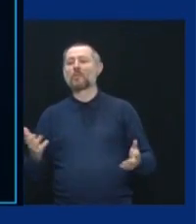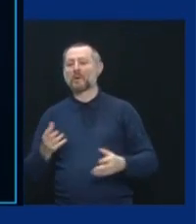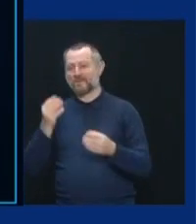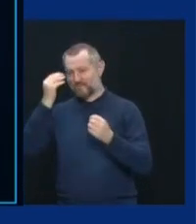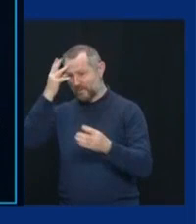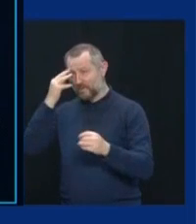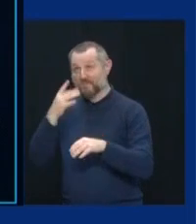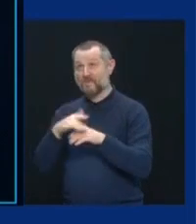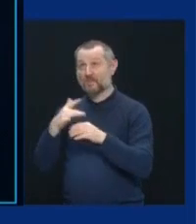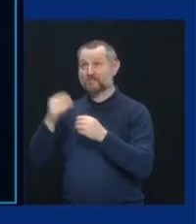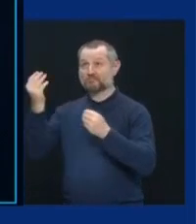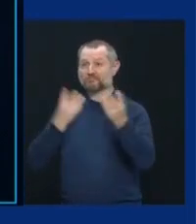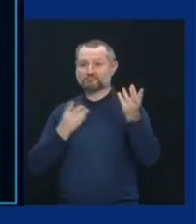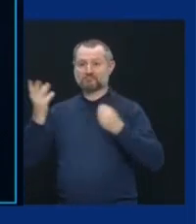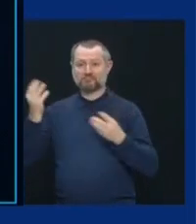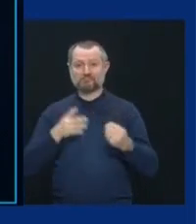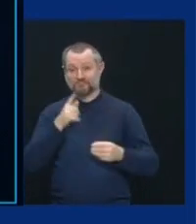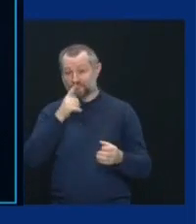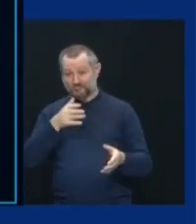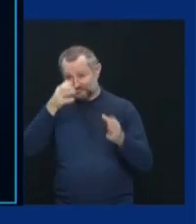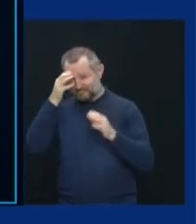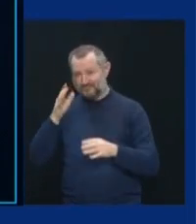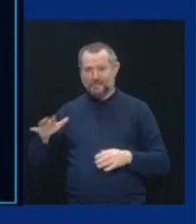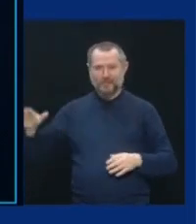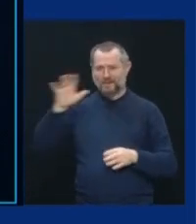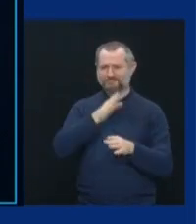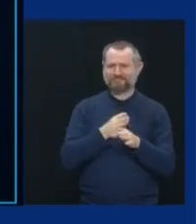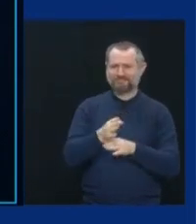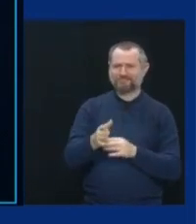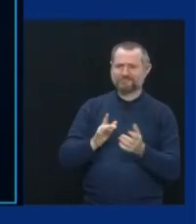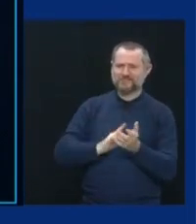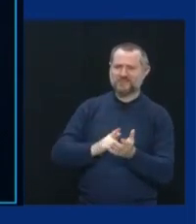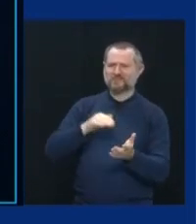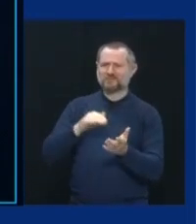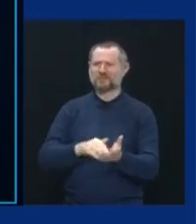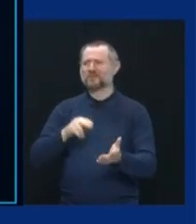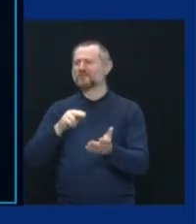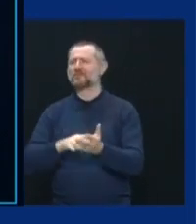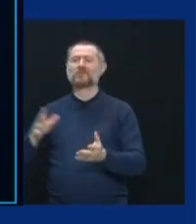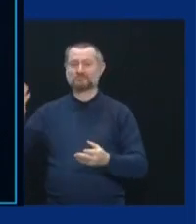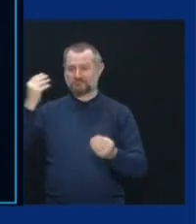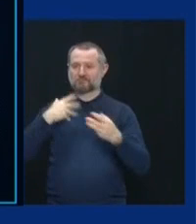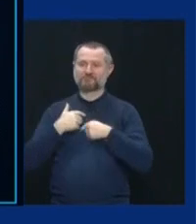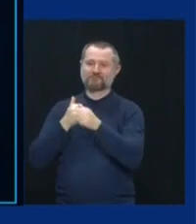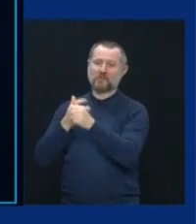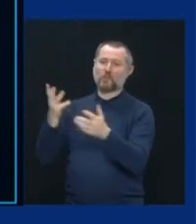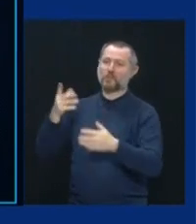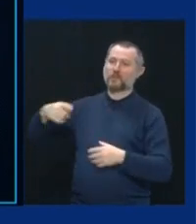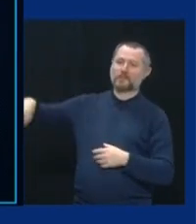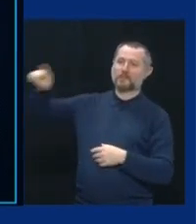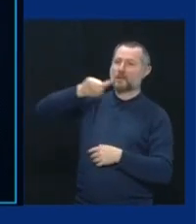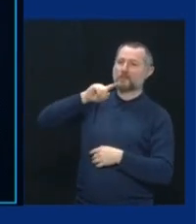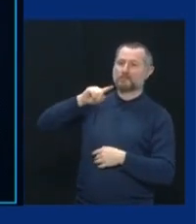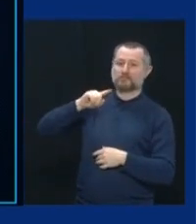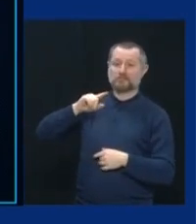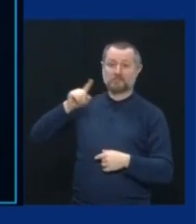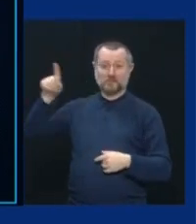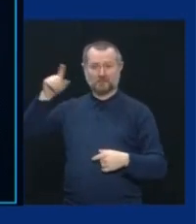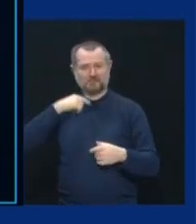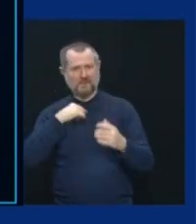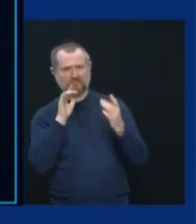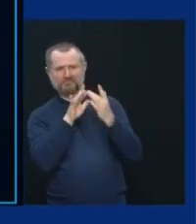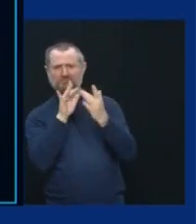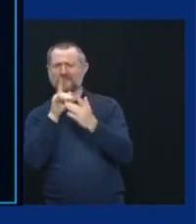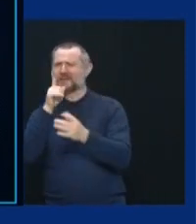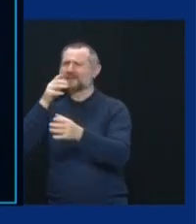medical professionals have at the time. And in New York, we talk to the best experts on the